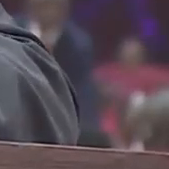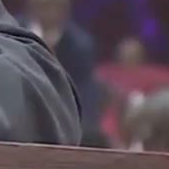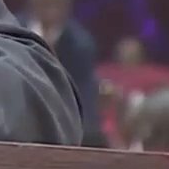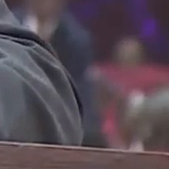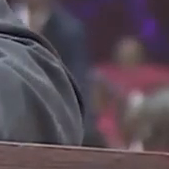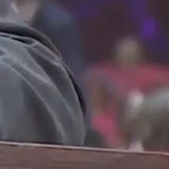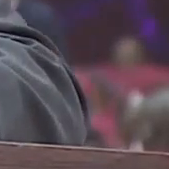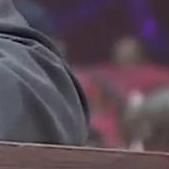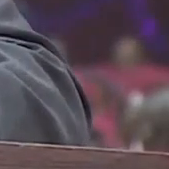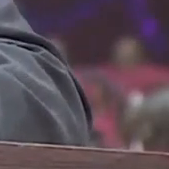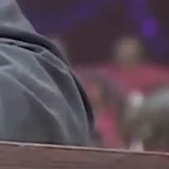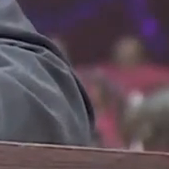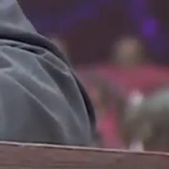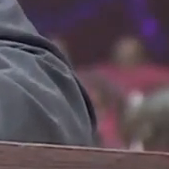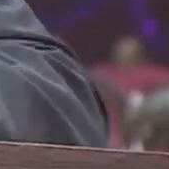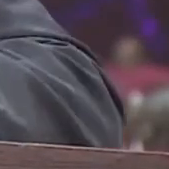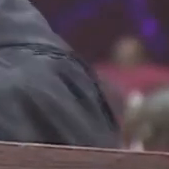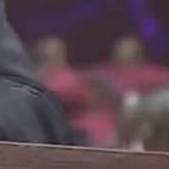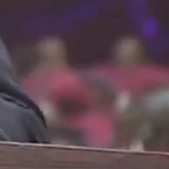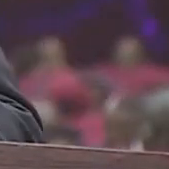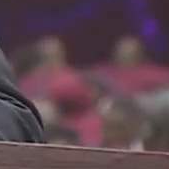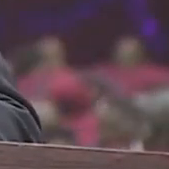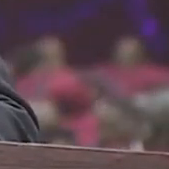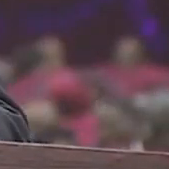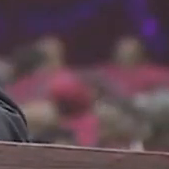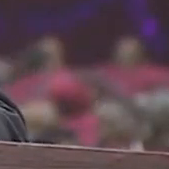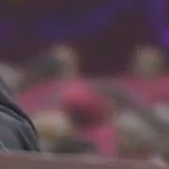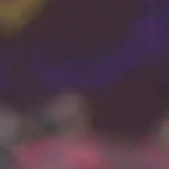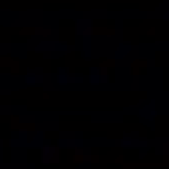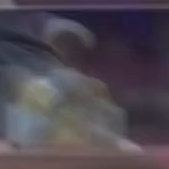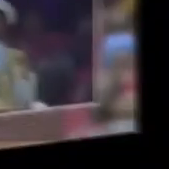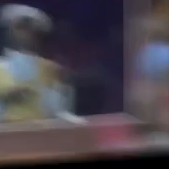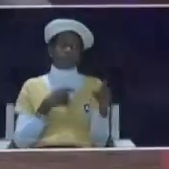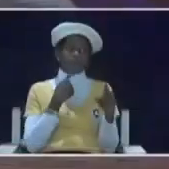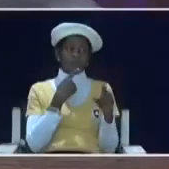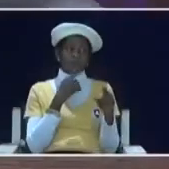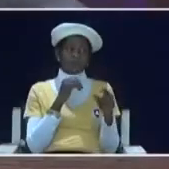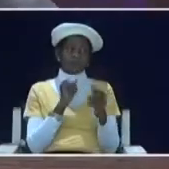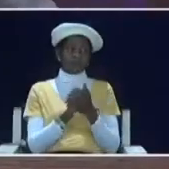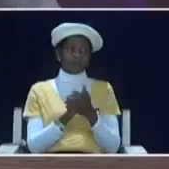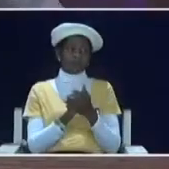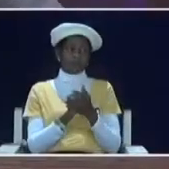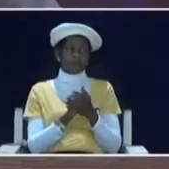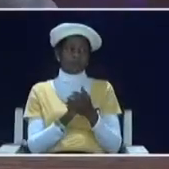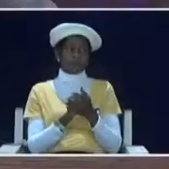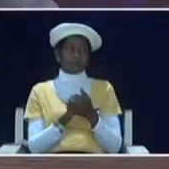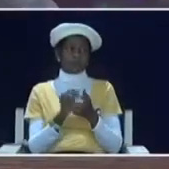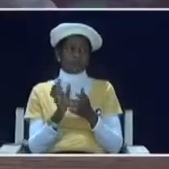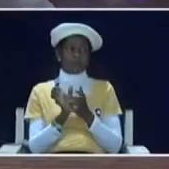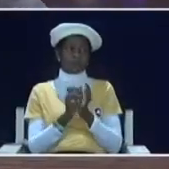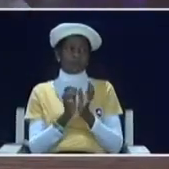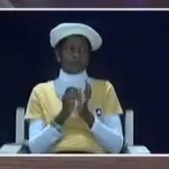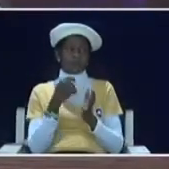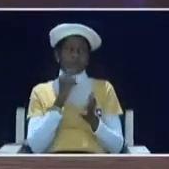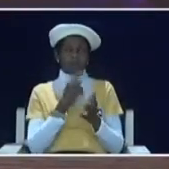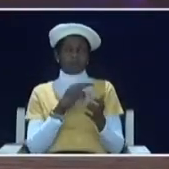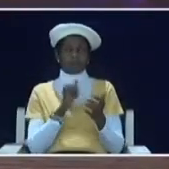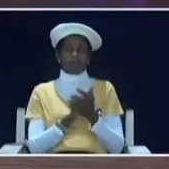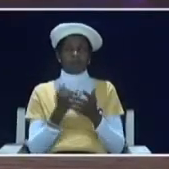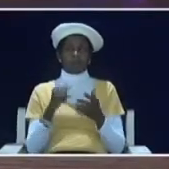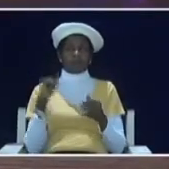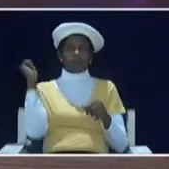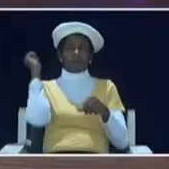It's now time for us to listen to the testifiers. The Bible tells us that they